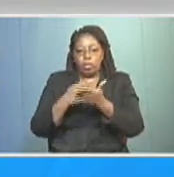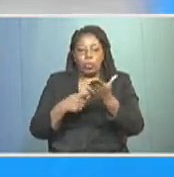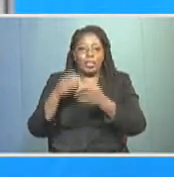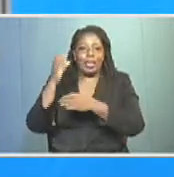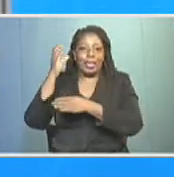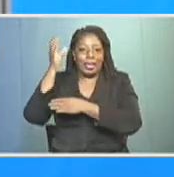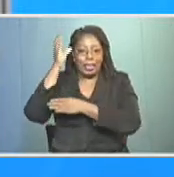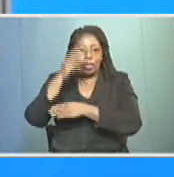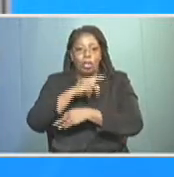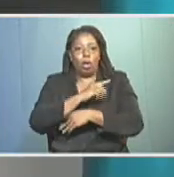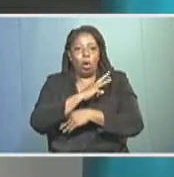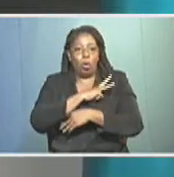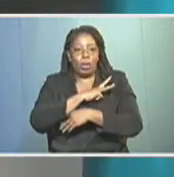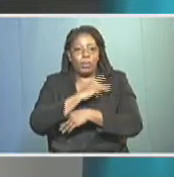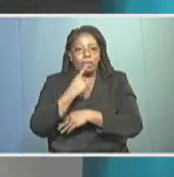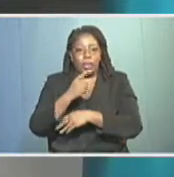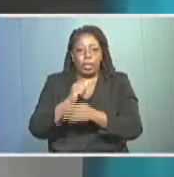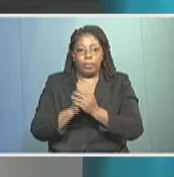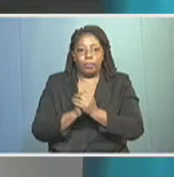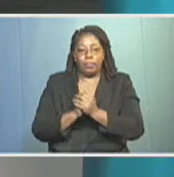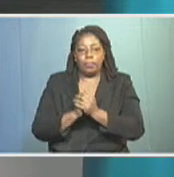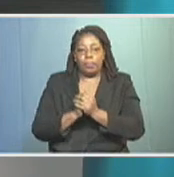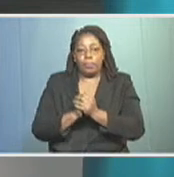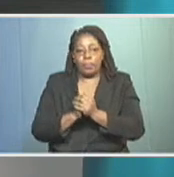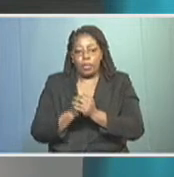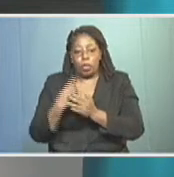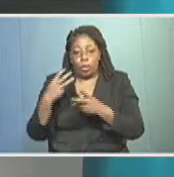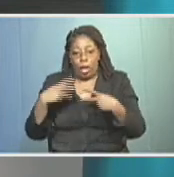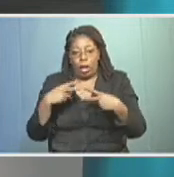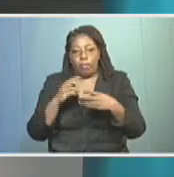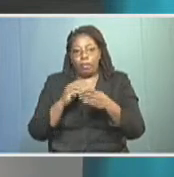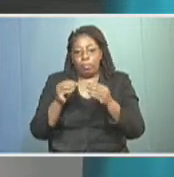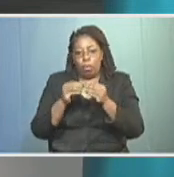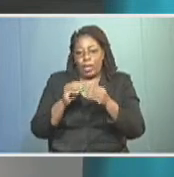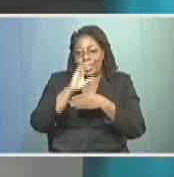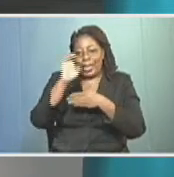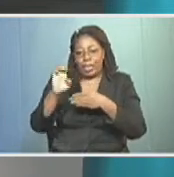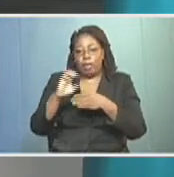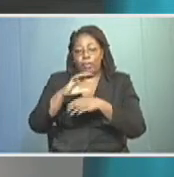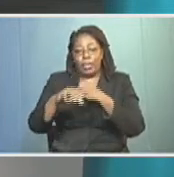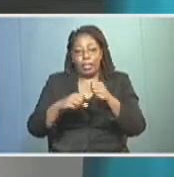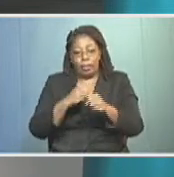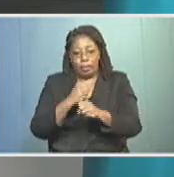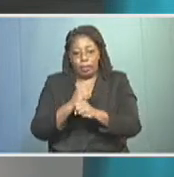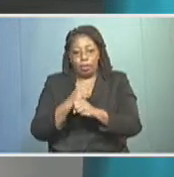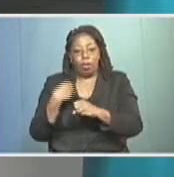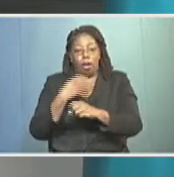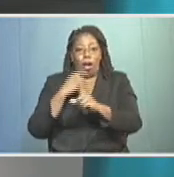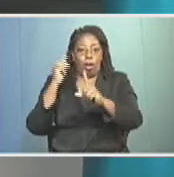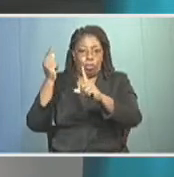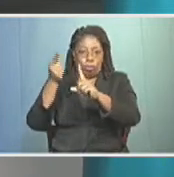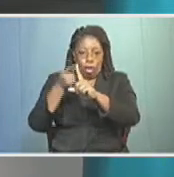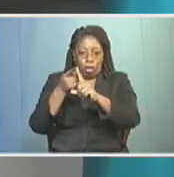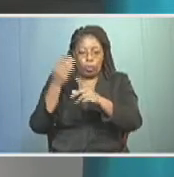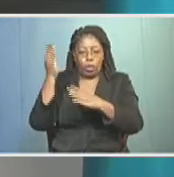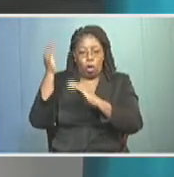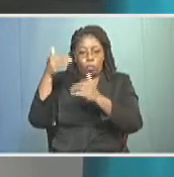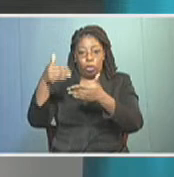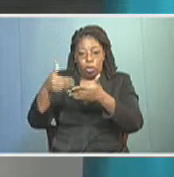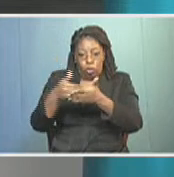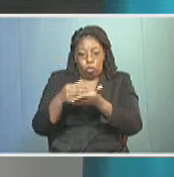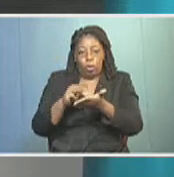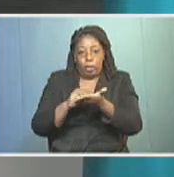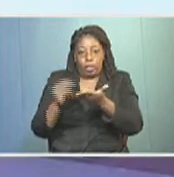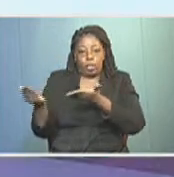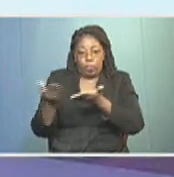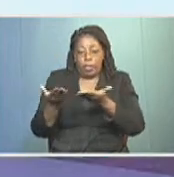told reporters. We're expecting to have them by the end of the year. That's our target. And we hope that these new medications will be here within that